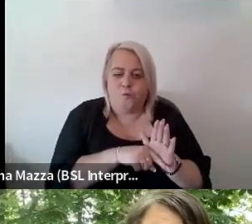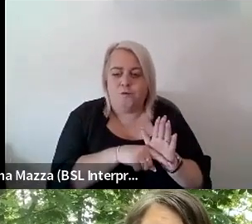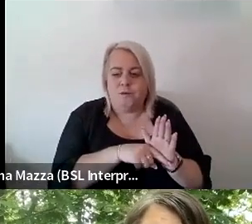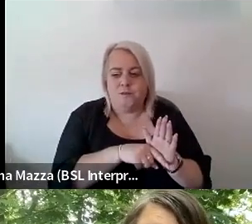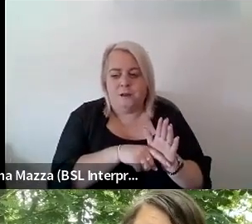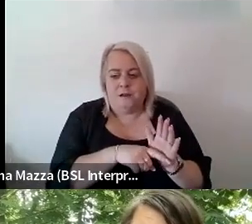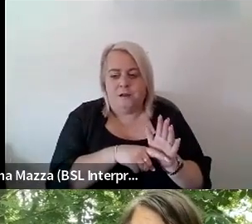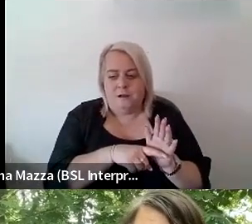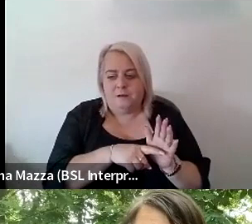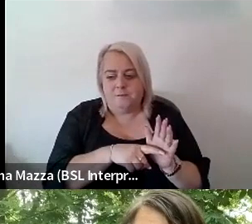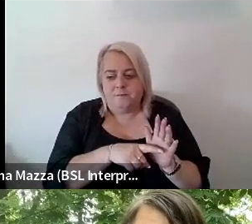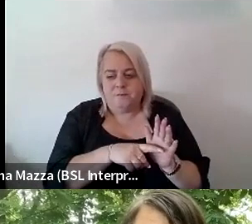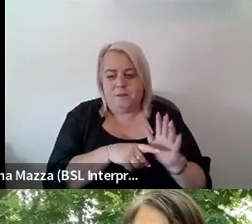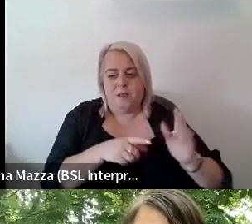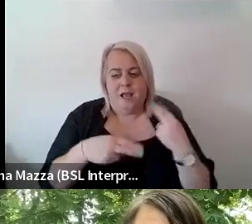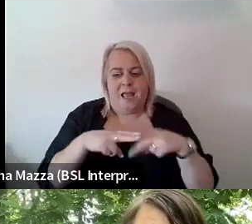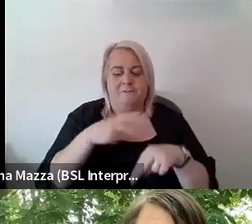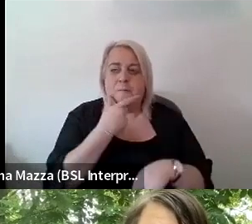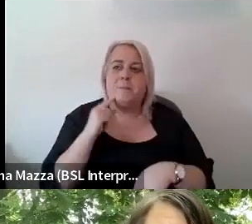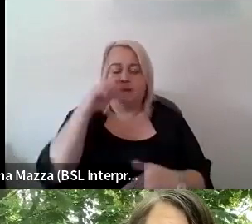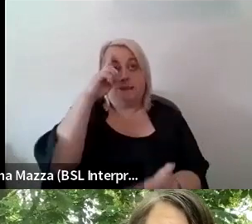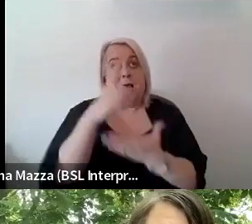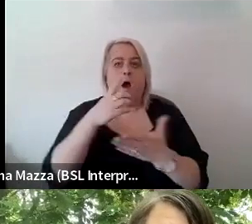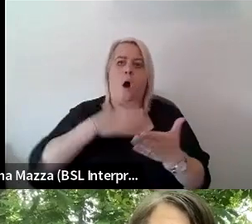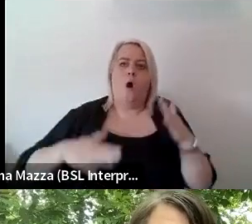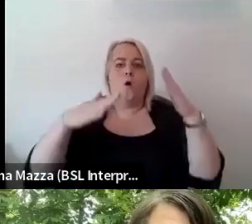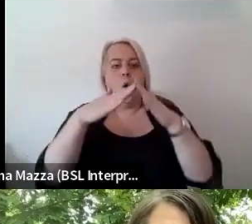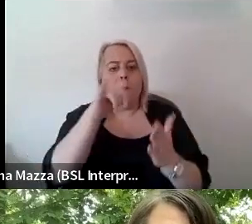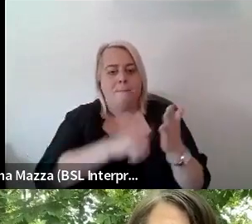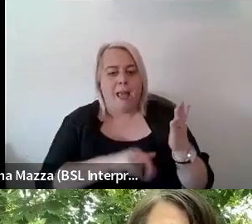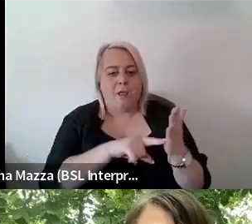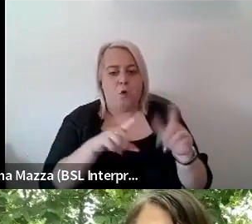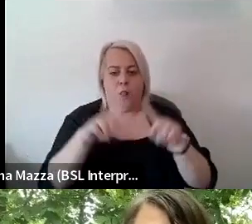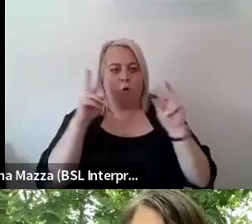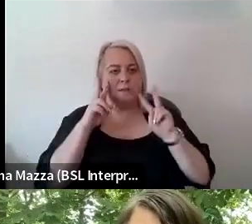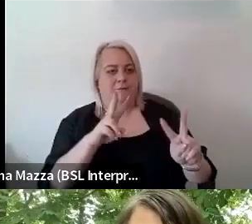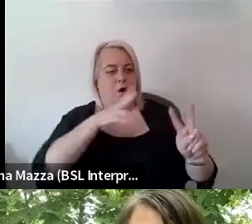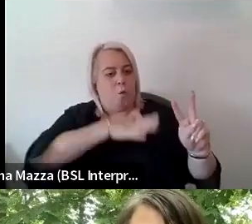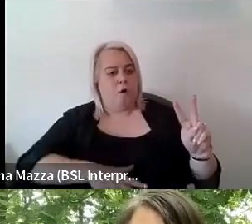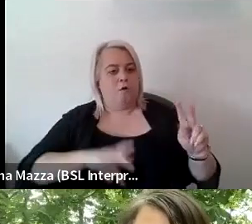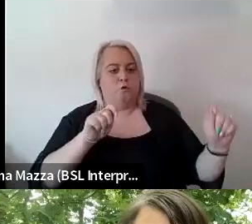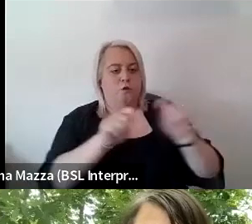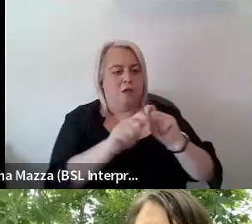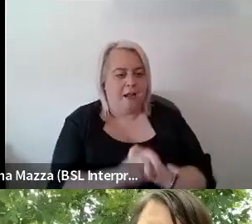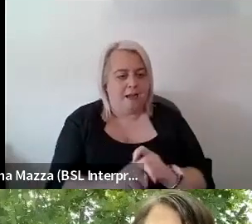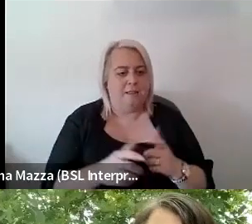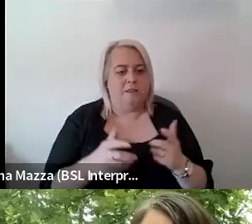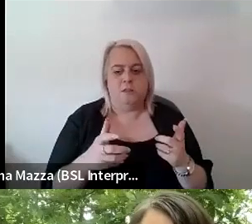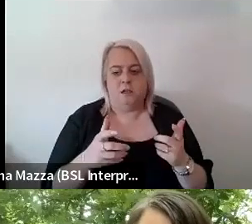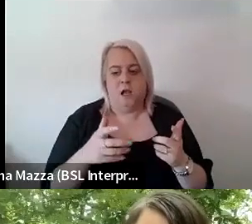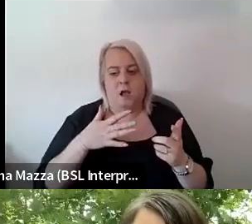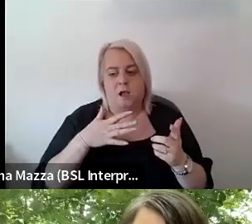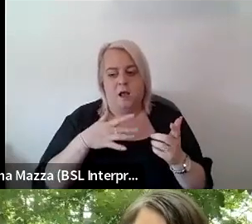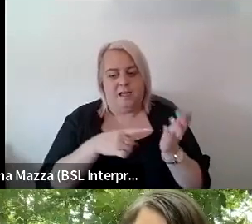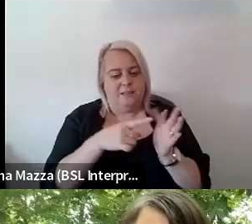menu look different. I'm not going to put text labels with my icons, or, you